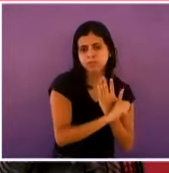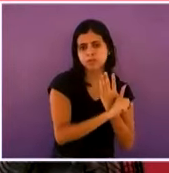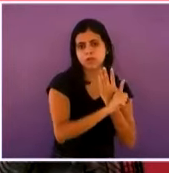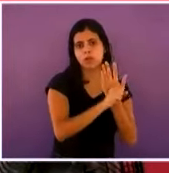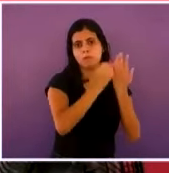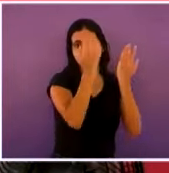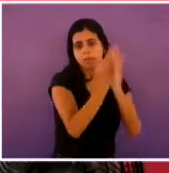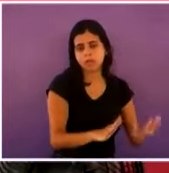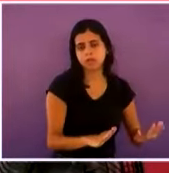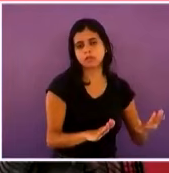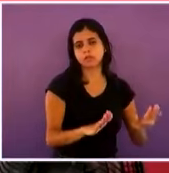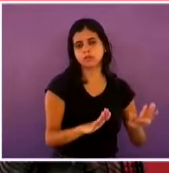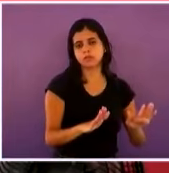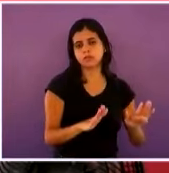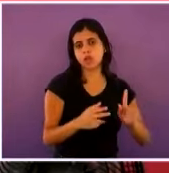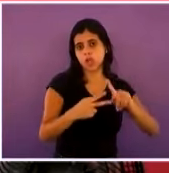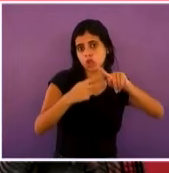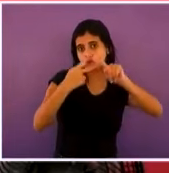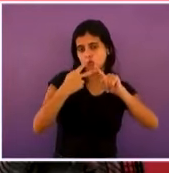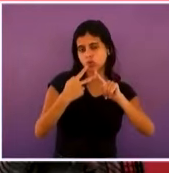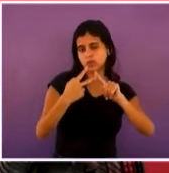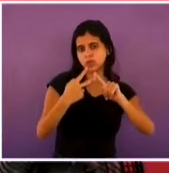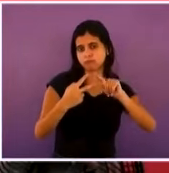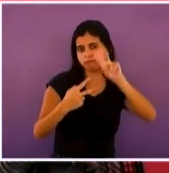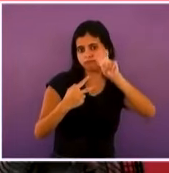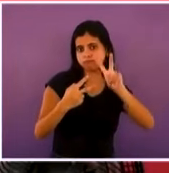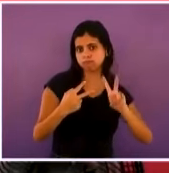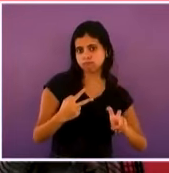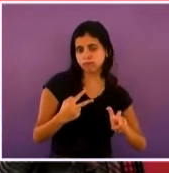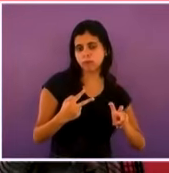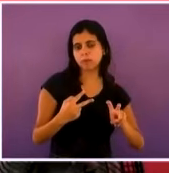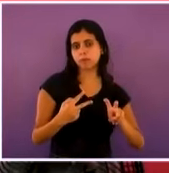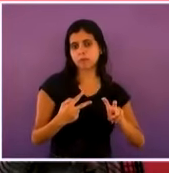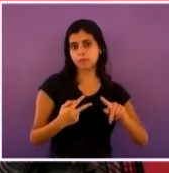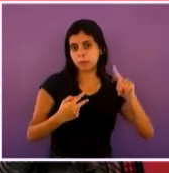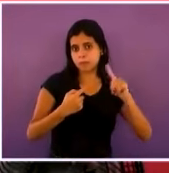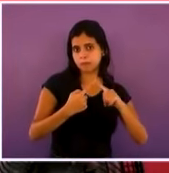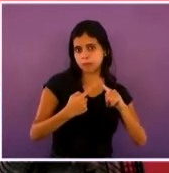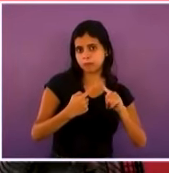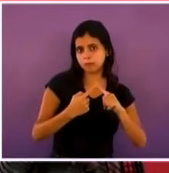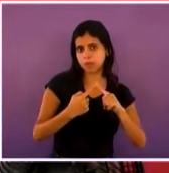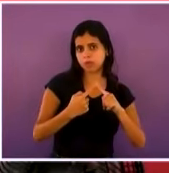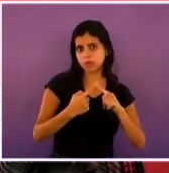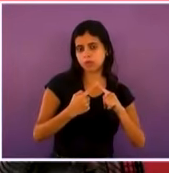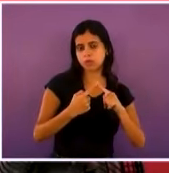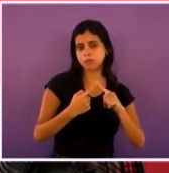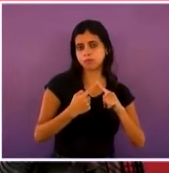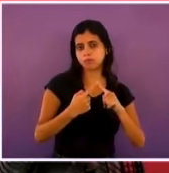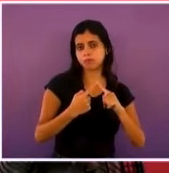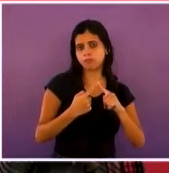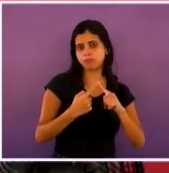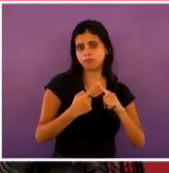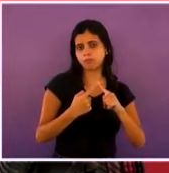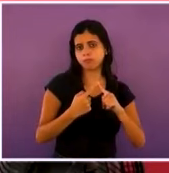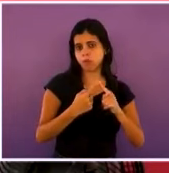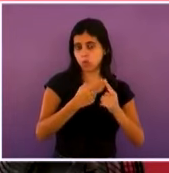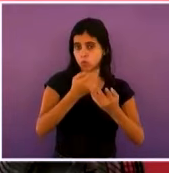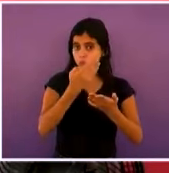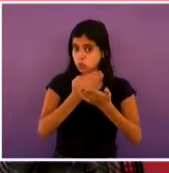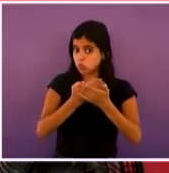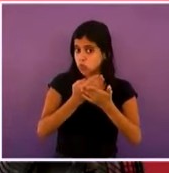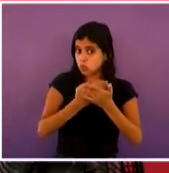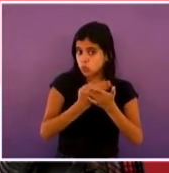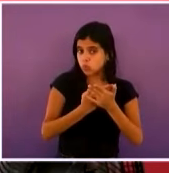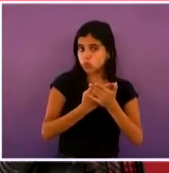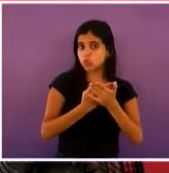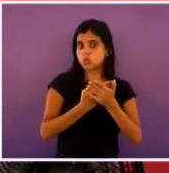duas bases. First was the level of scholarship. Primeiro era o nível de erudição, de estudo. He understood